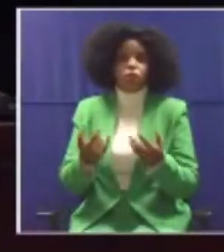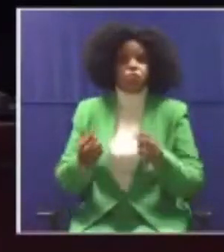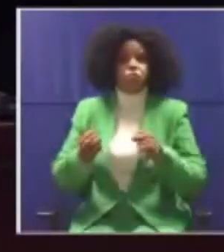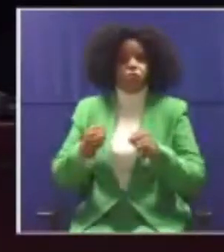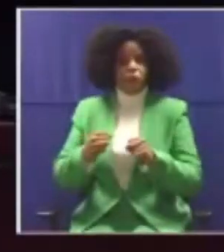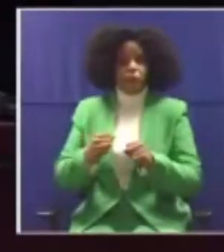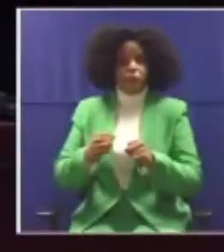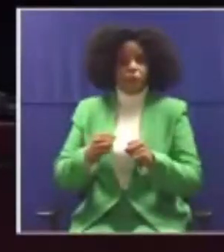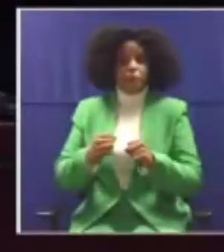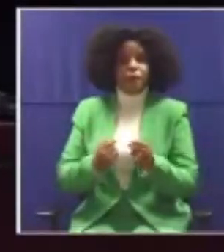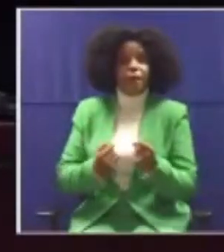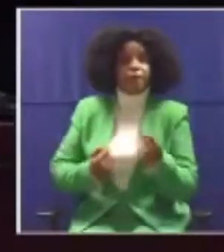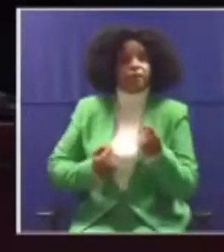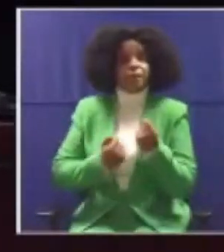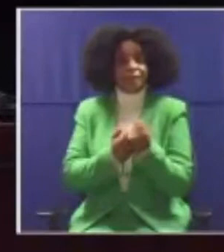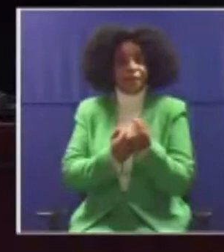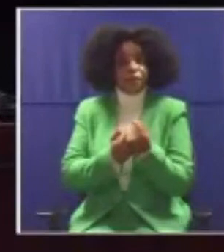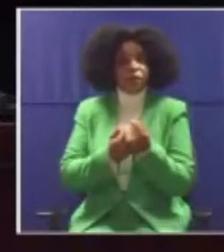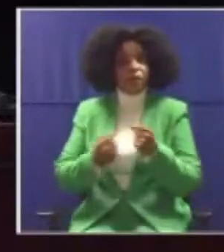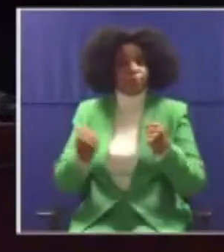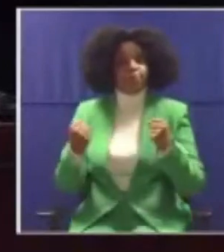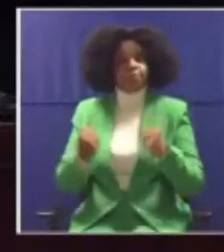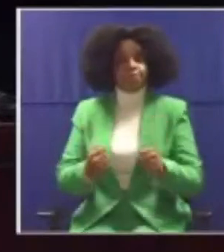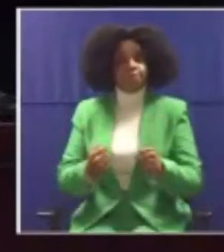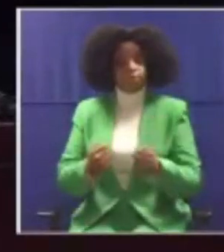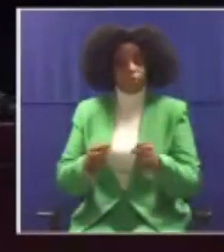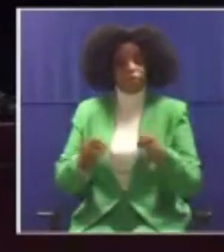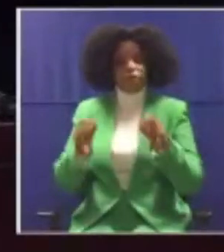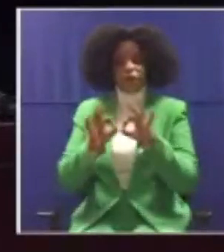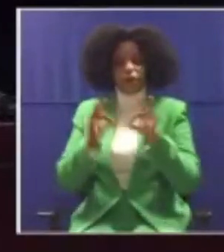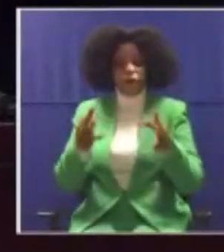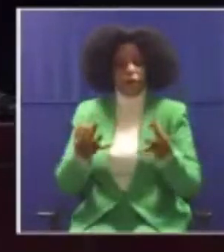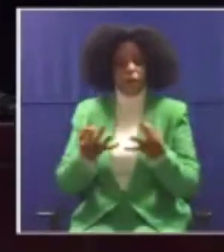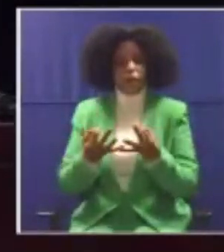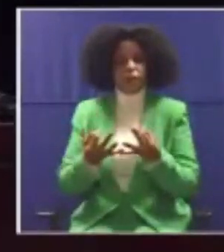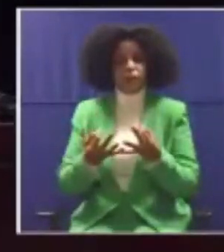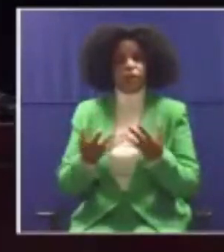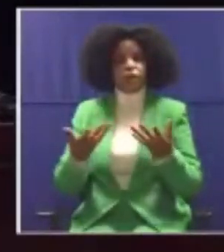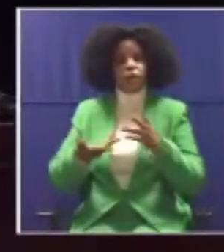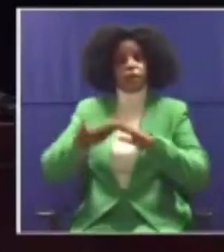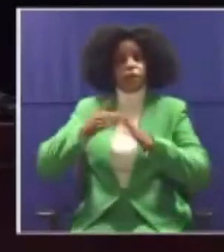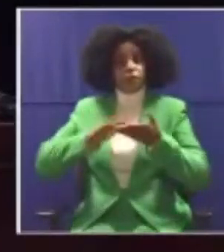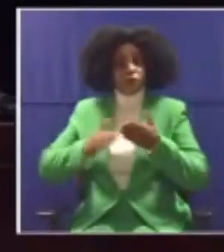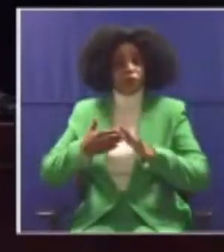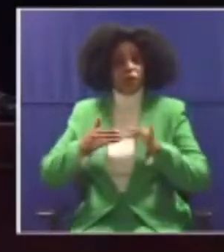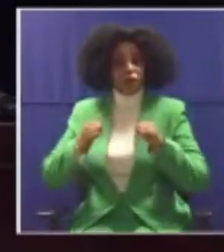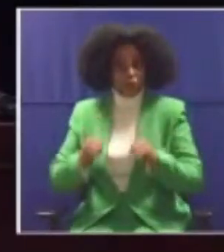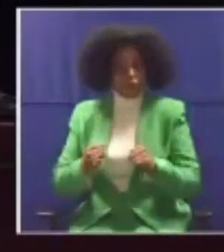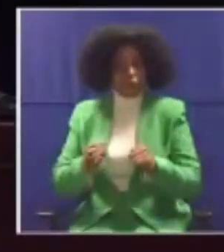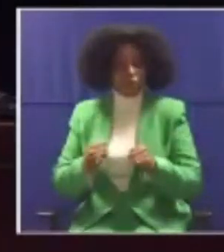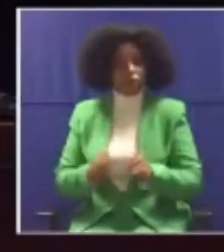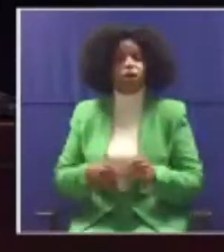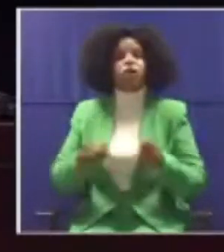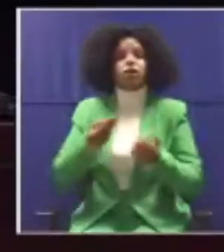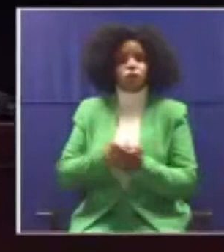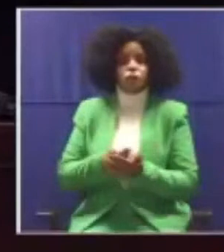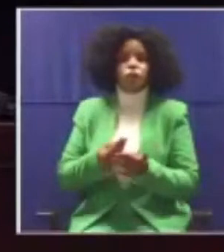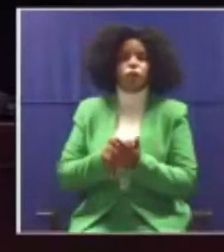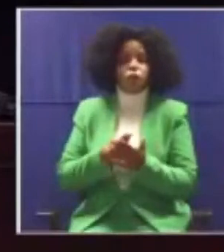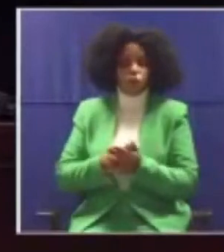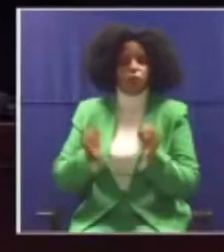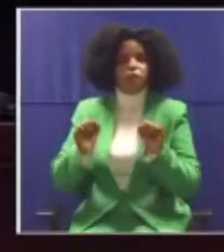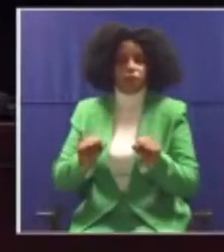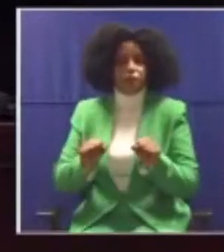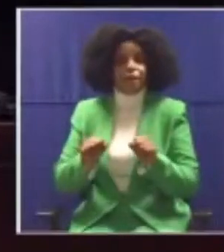Supporting resilient families and by extension society and the economy is the ethos